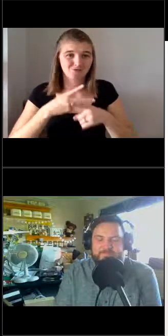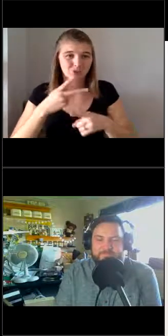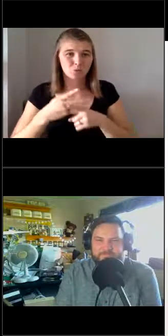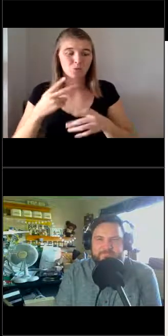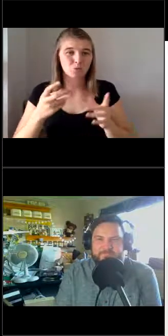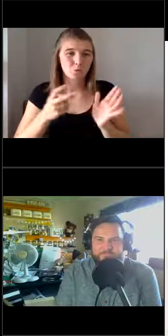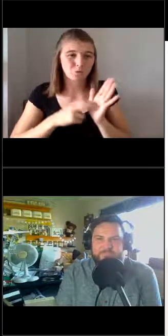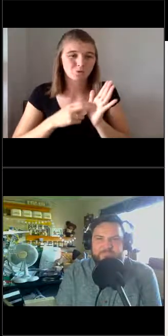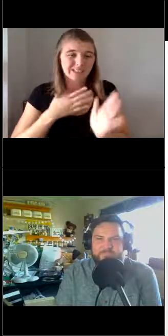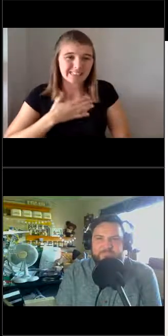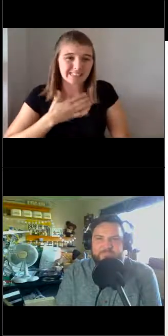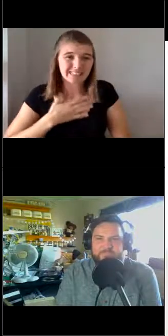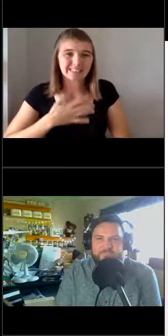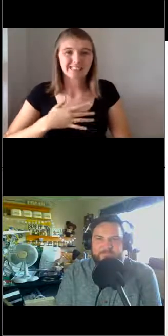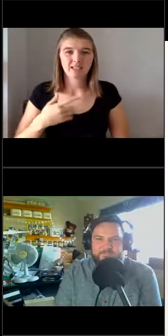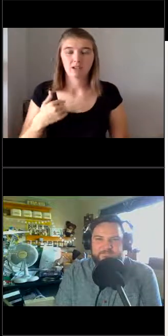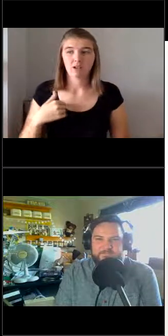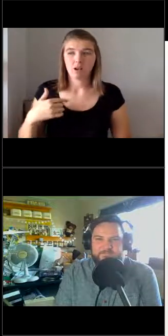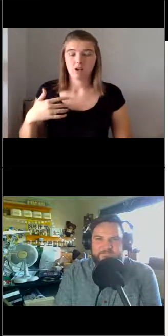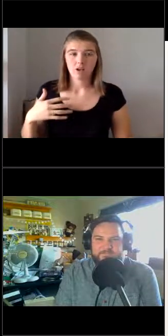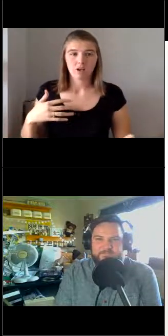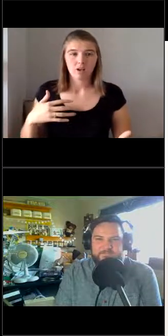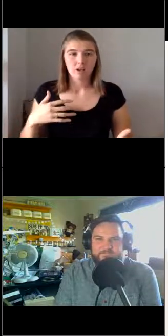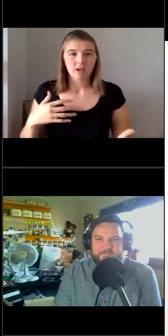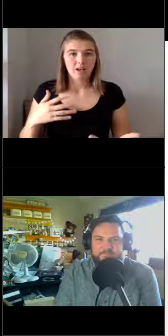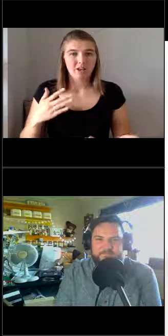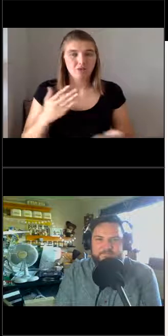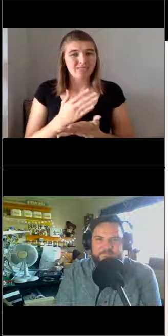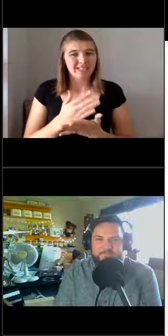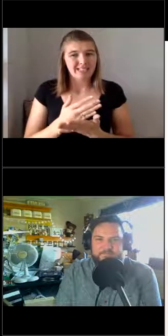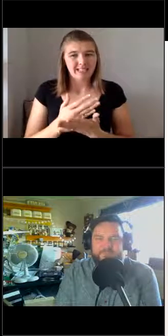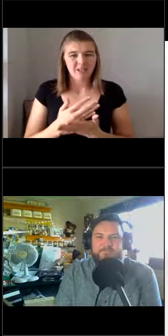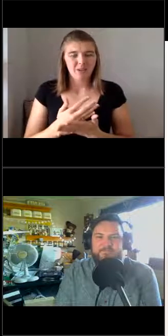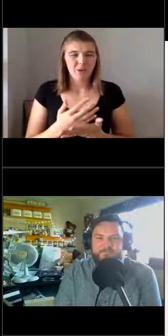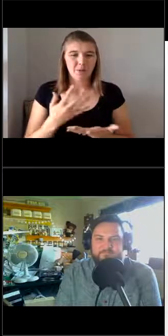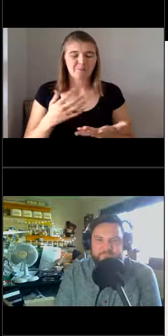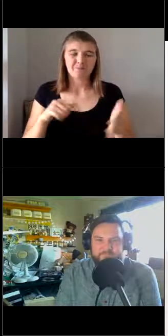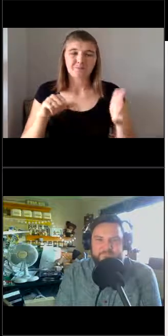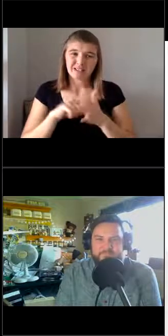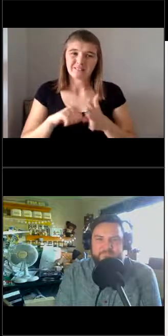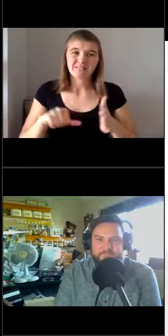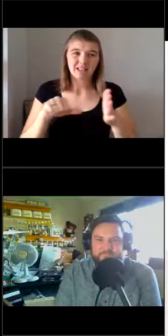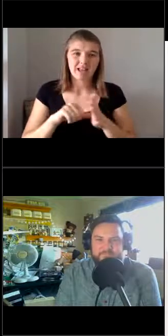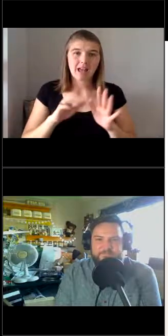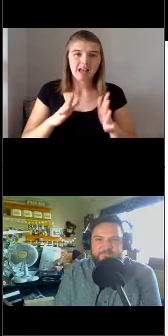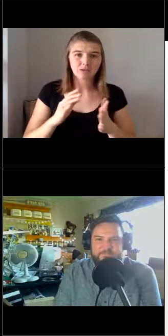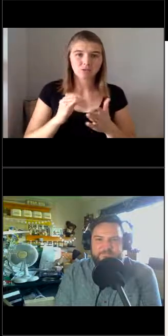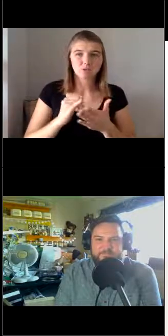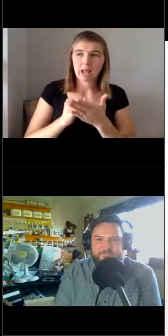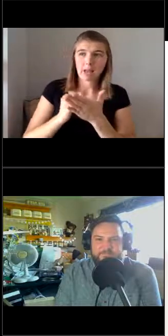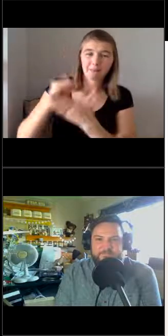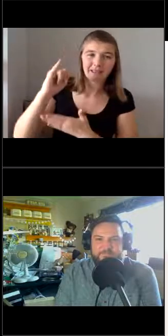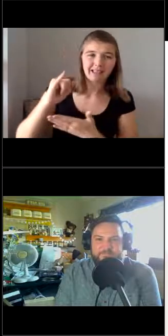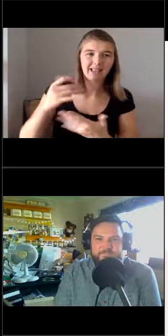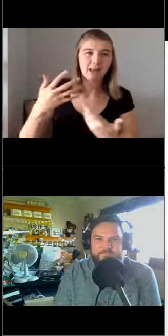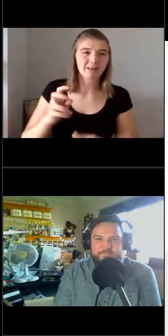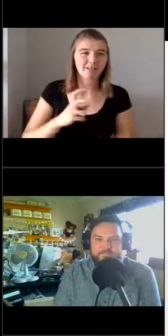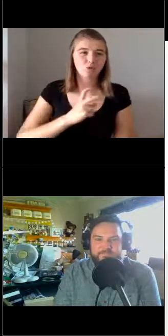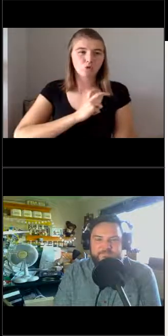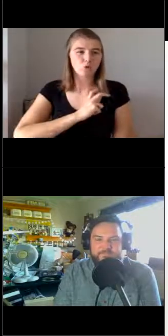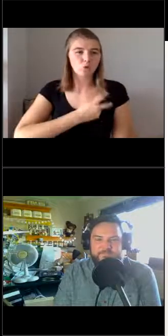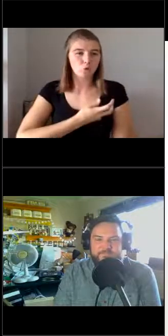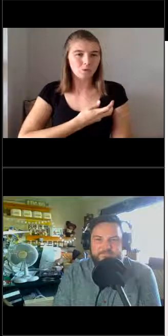contract. But, and it was a tough struggle. Like I had to appeal with the union lawyer, the head of